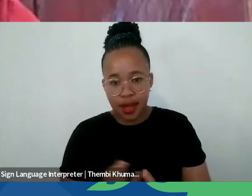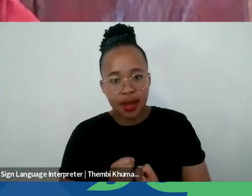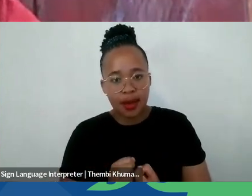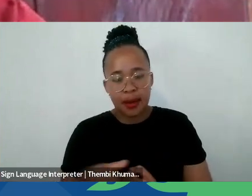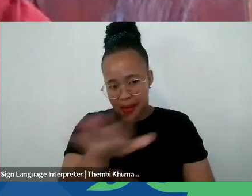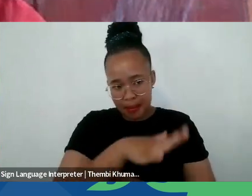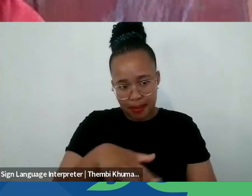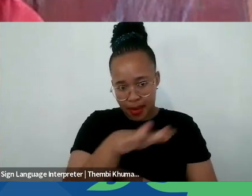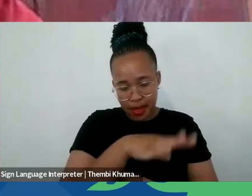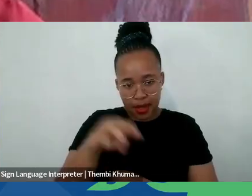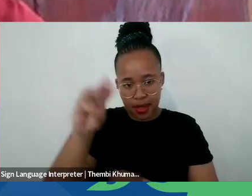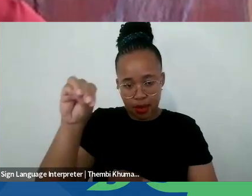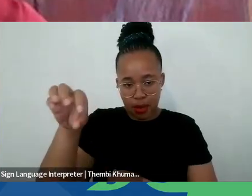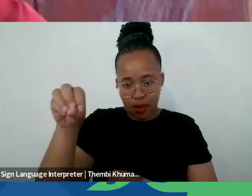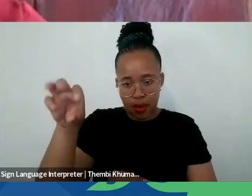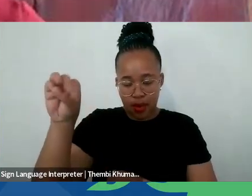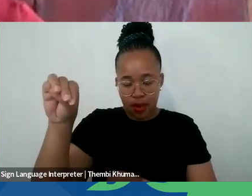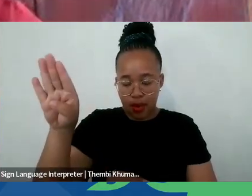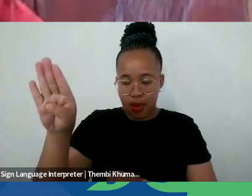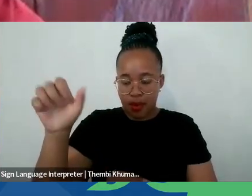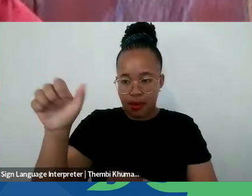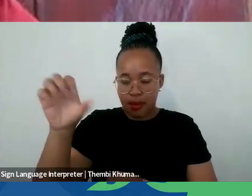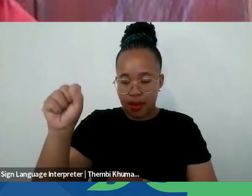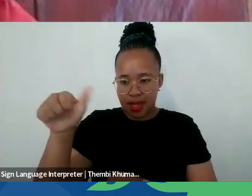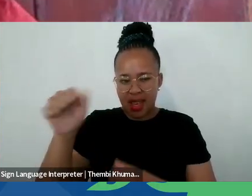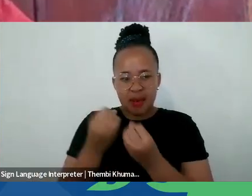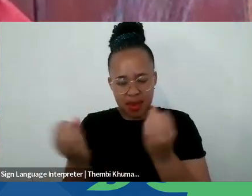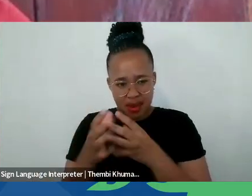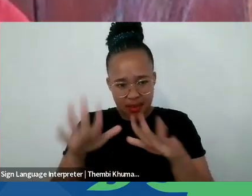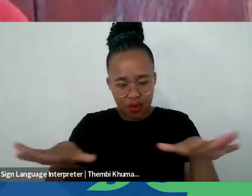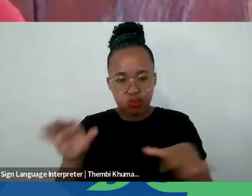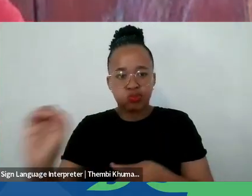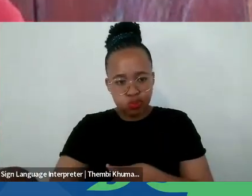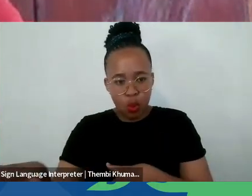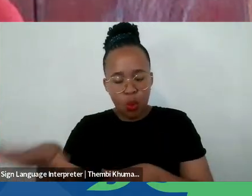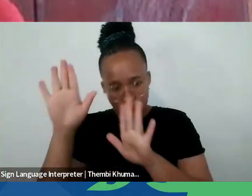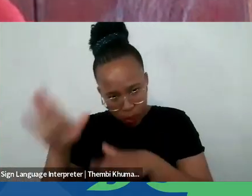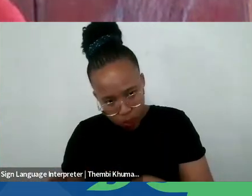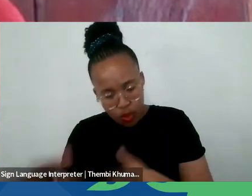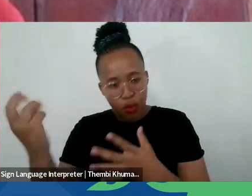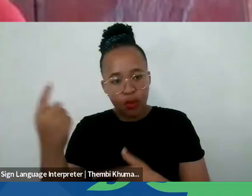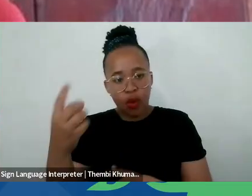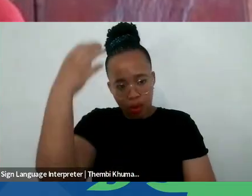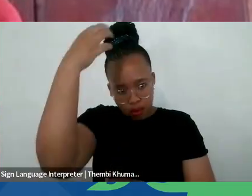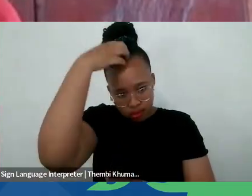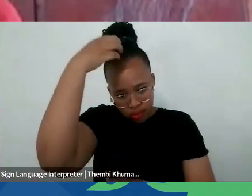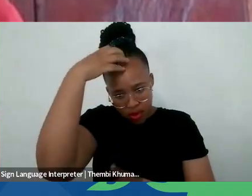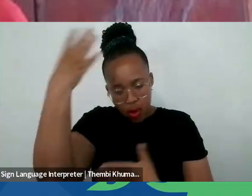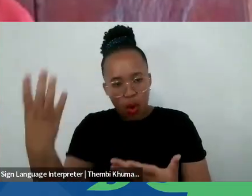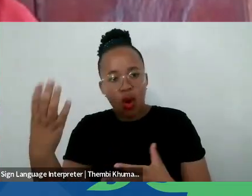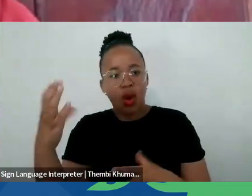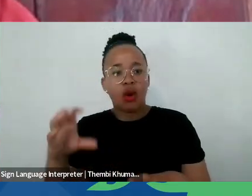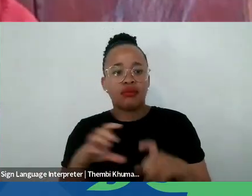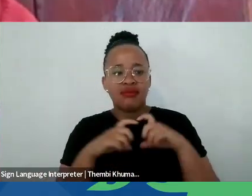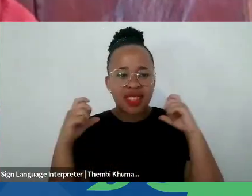Mombasa is a religious city. We have a large population of Muslims and also a population of Christians,